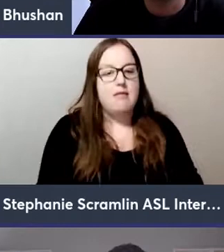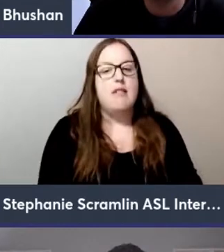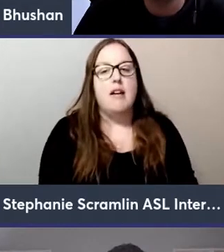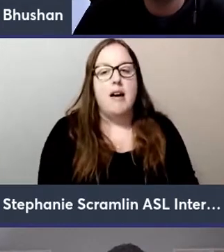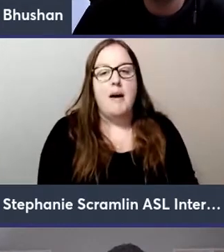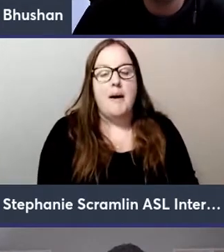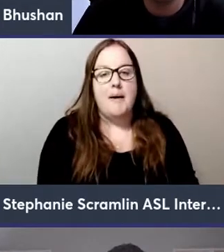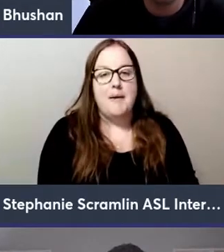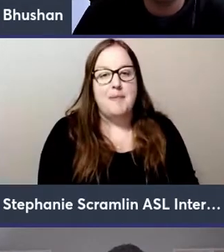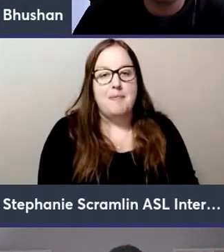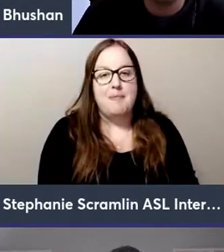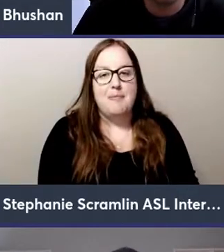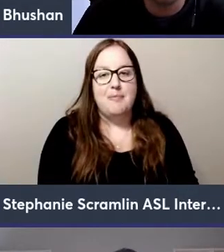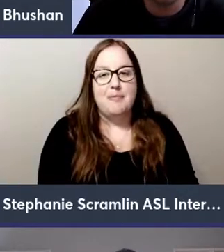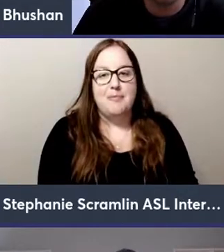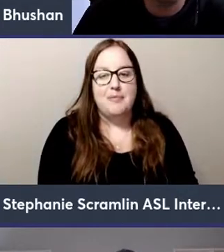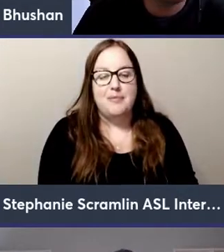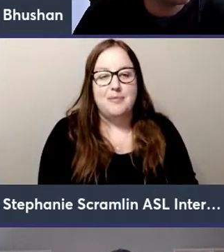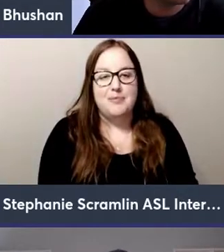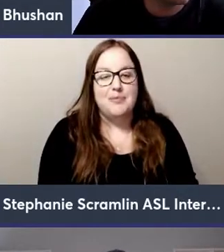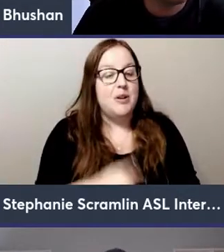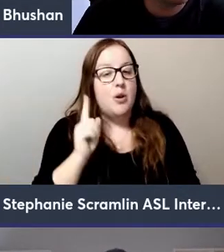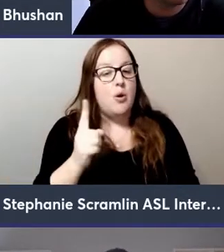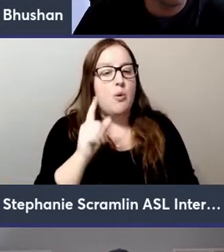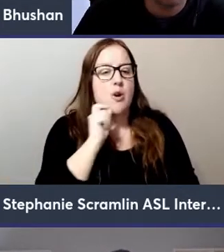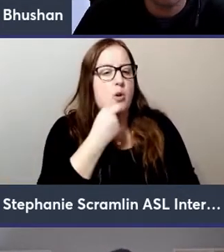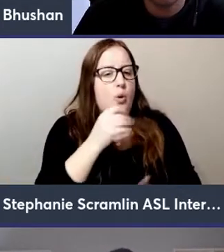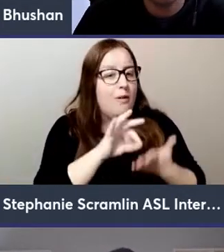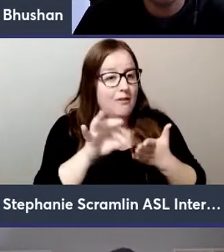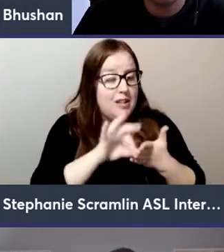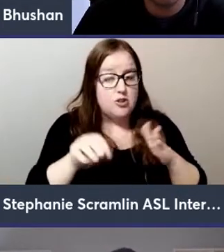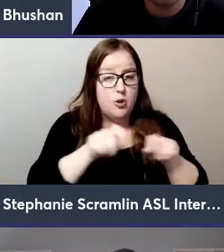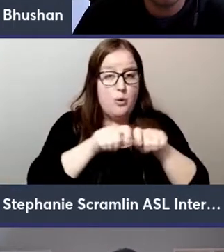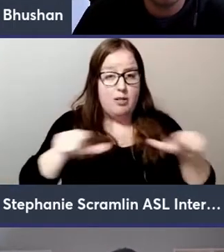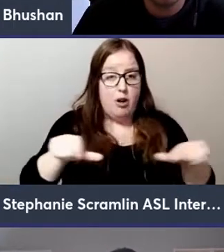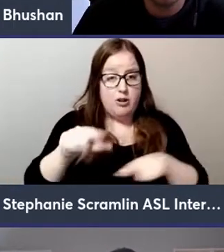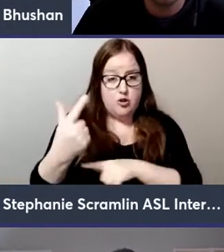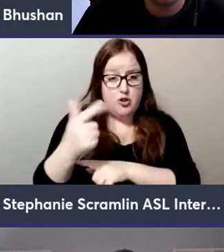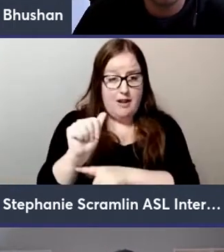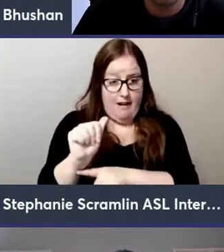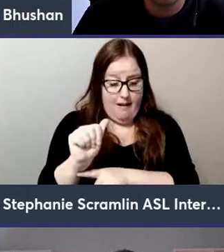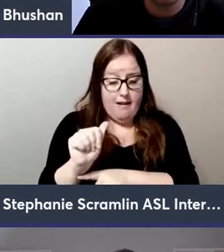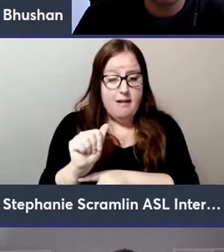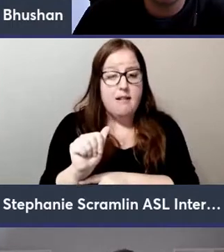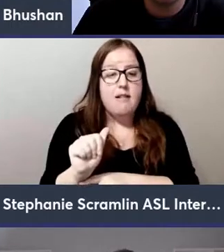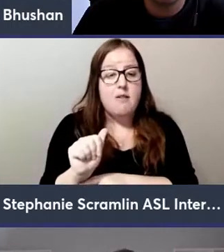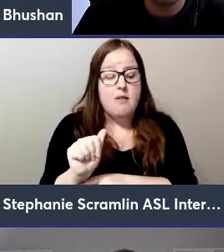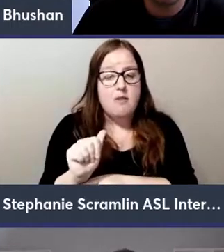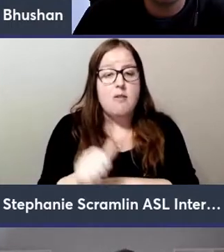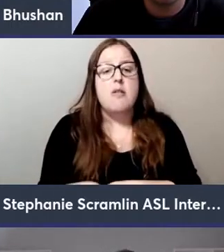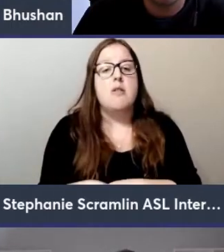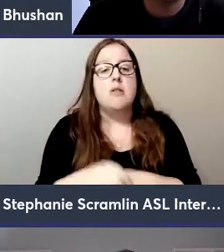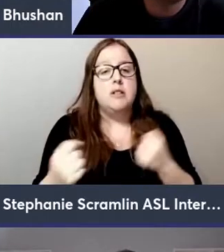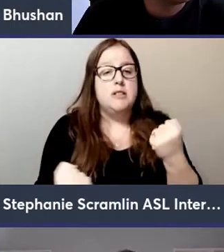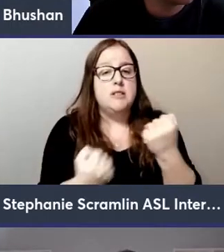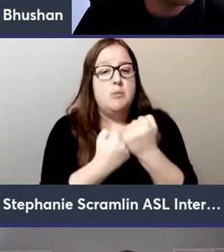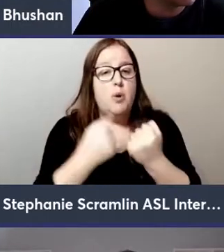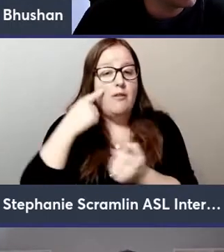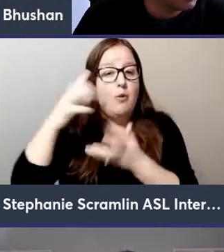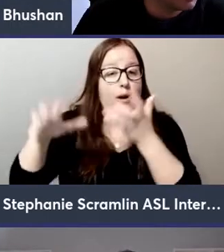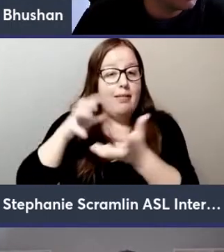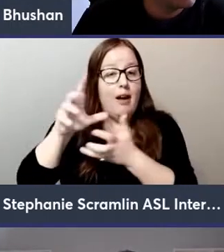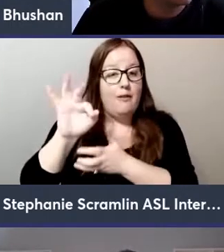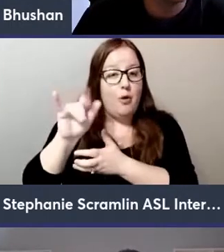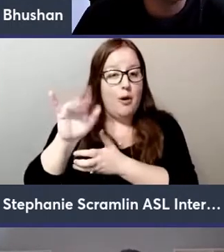And with GA, one of the cool features that we launched at GA was support for cloud